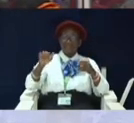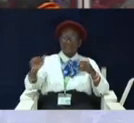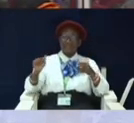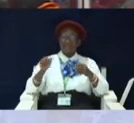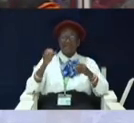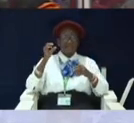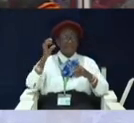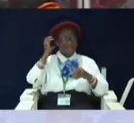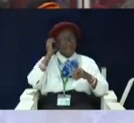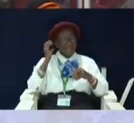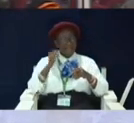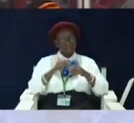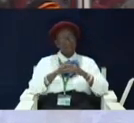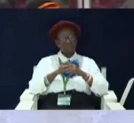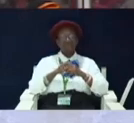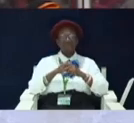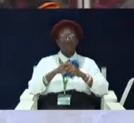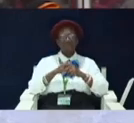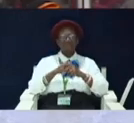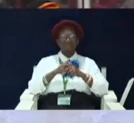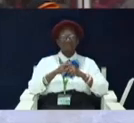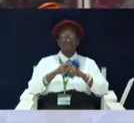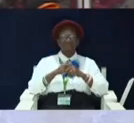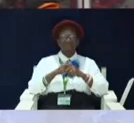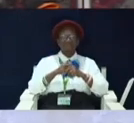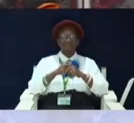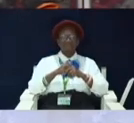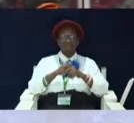Oro ti o oro kan soso ti Anna